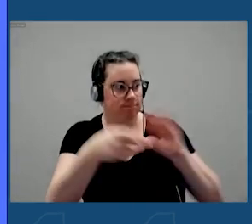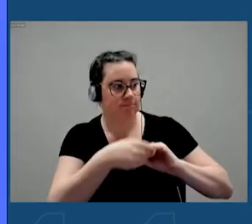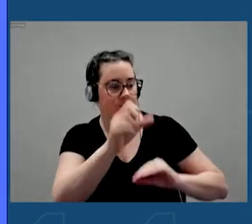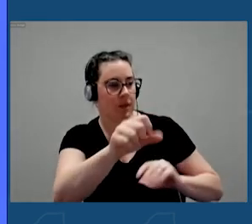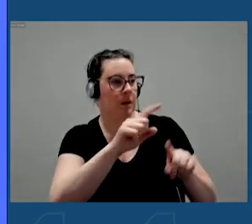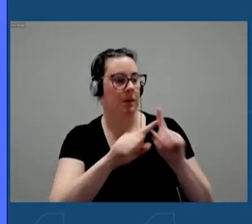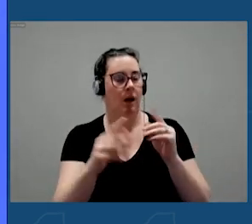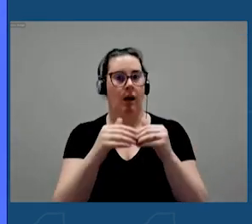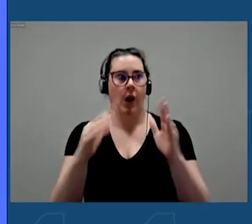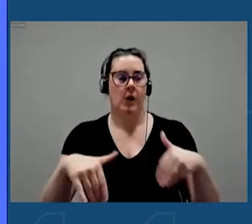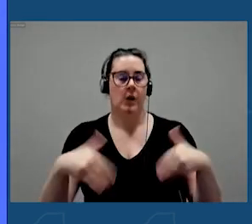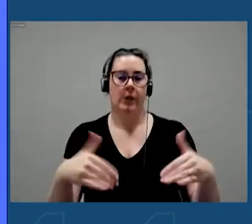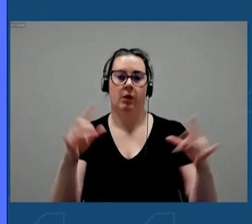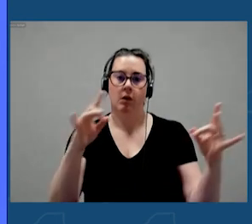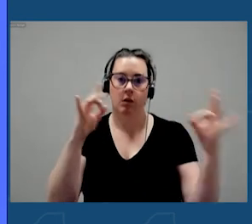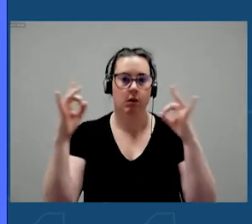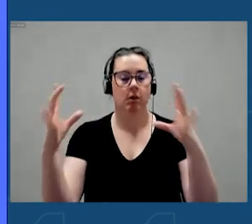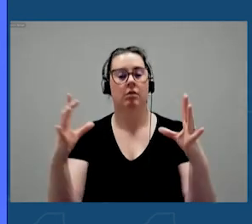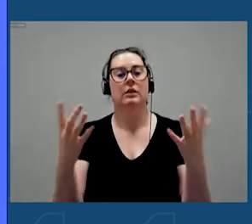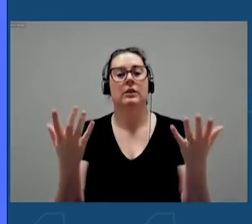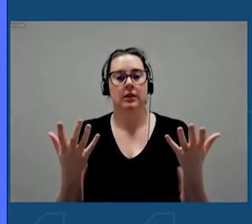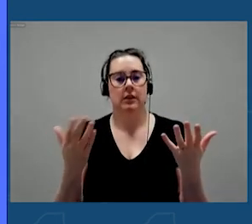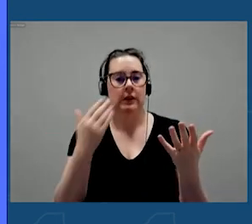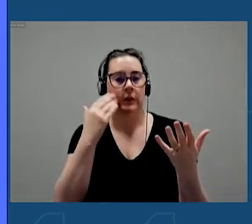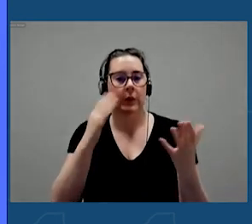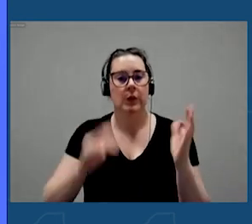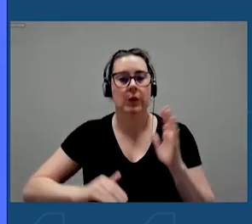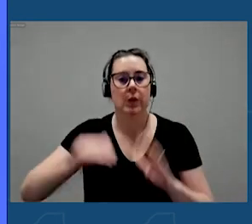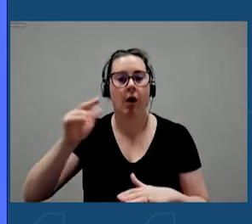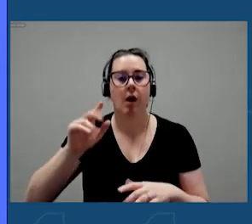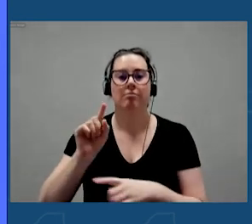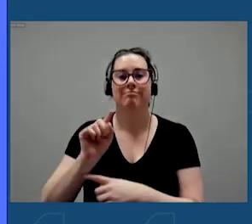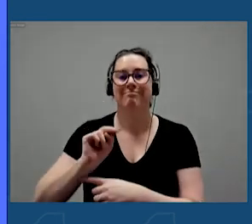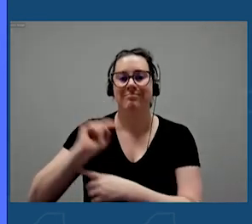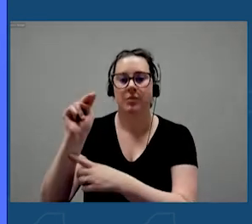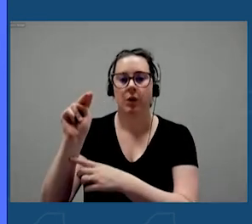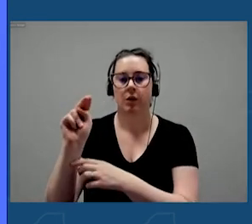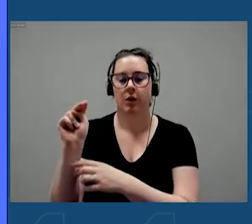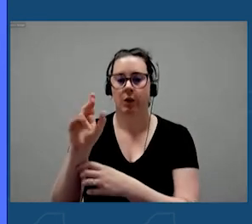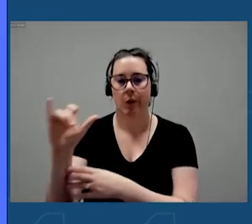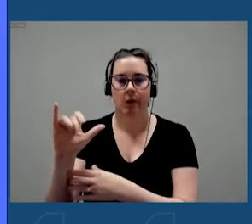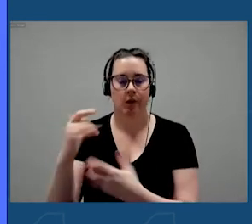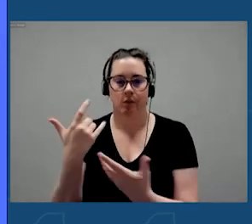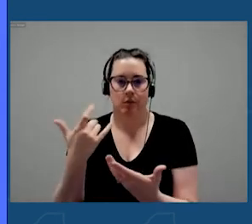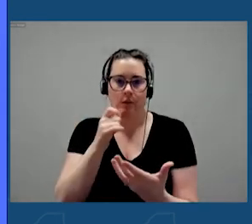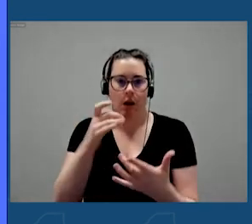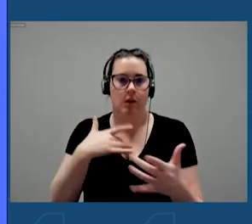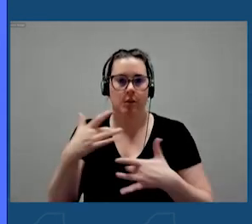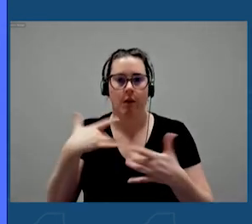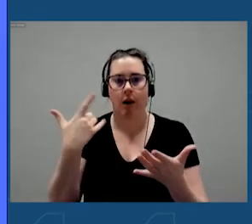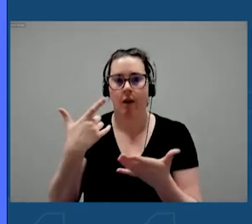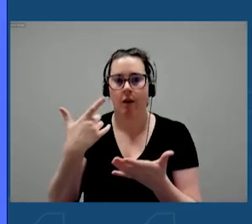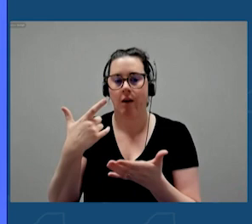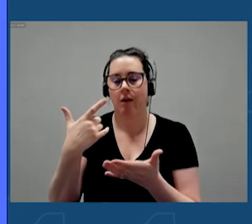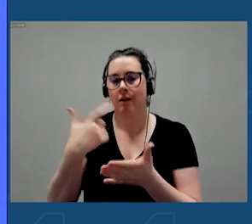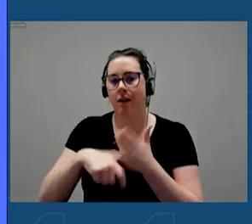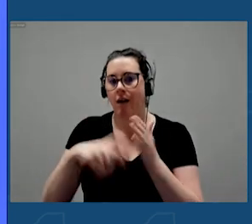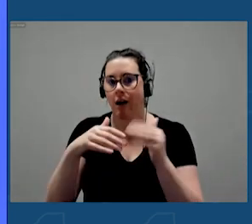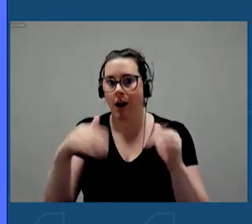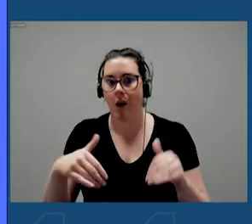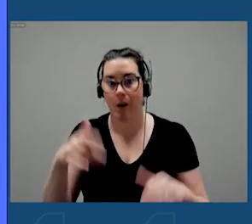that. Like I said, when I was growing up in upstate New York, you didn't worry about the cost of housing. That wasn't that long ago you get a house for $87,000 in